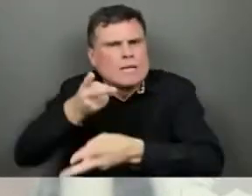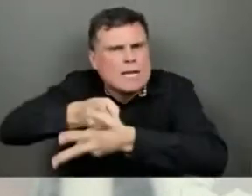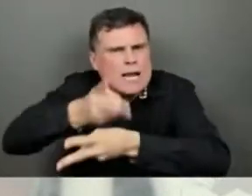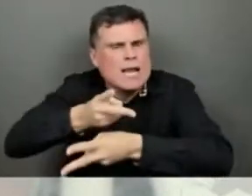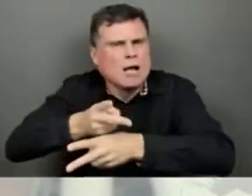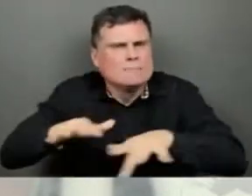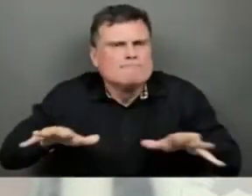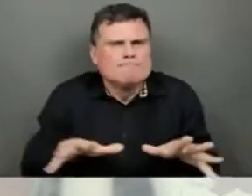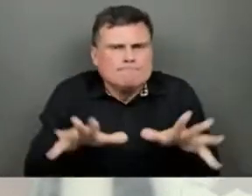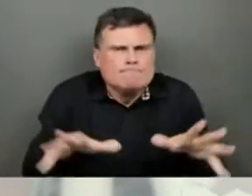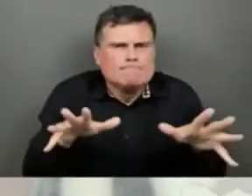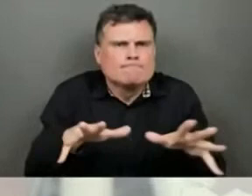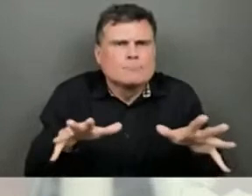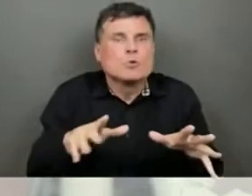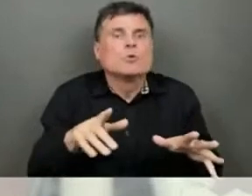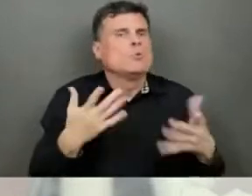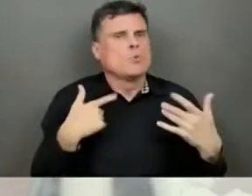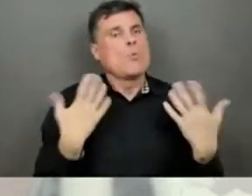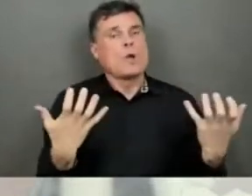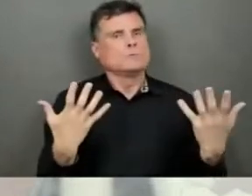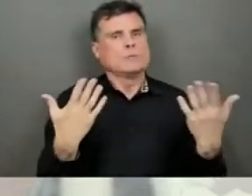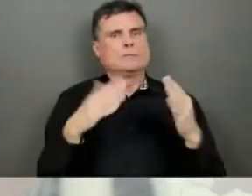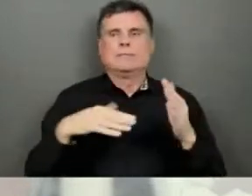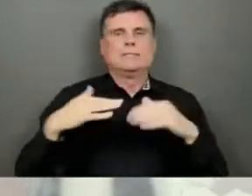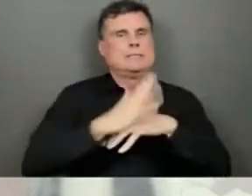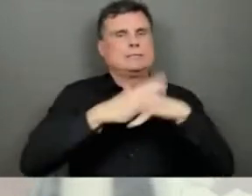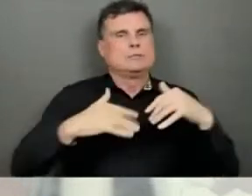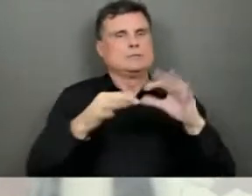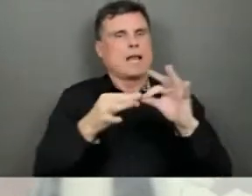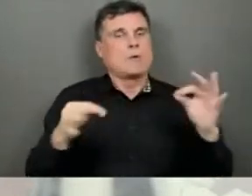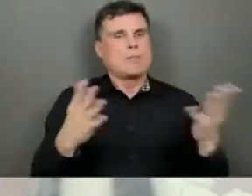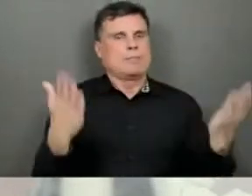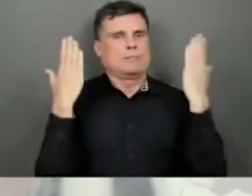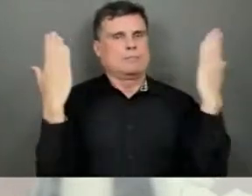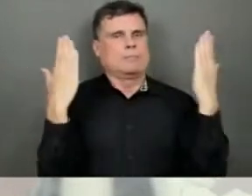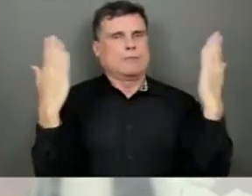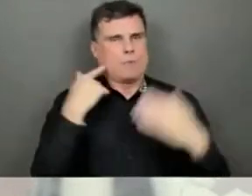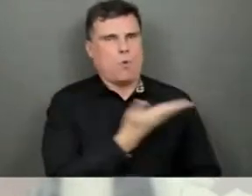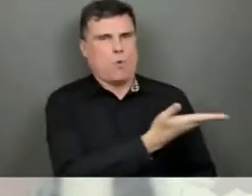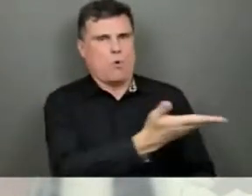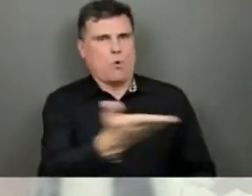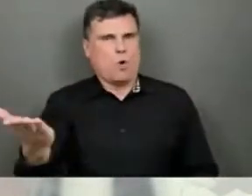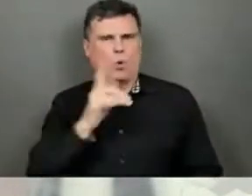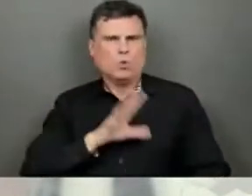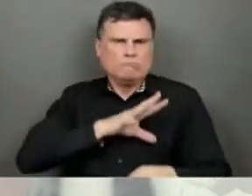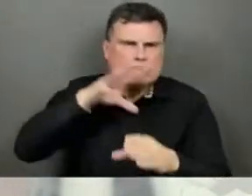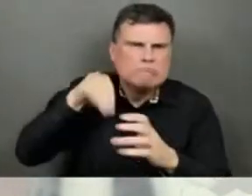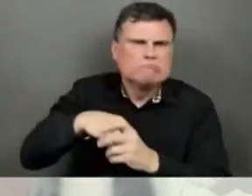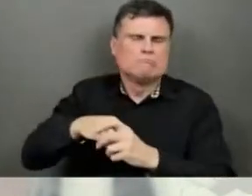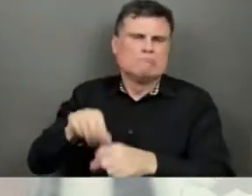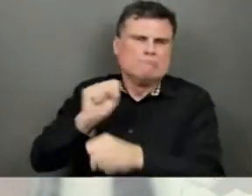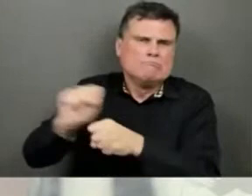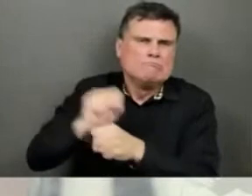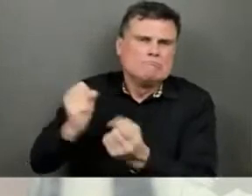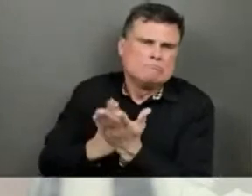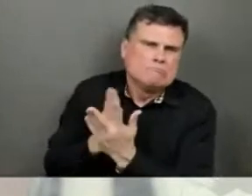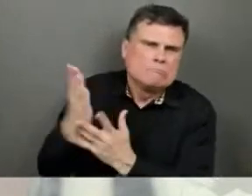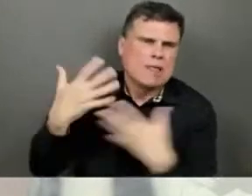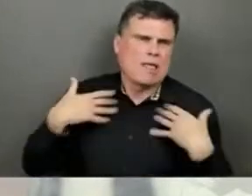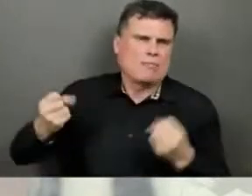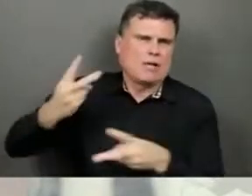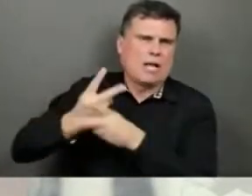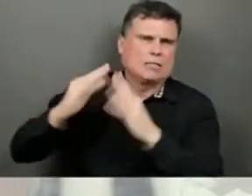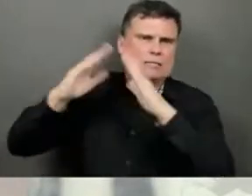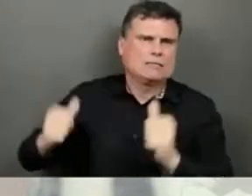them, thank all of them for their work and their contribution. This continues to be, as all of you know, a